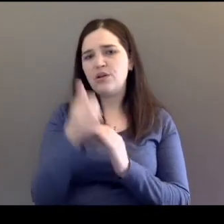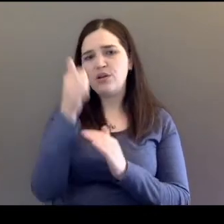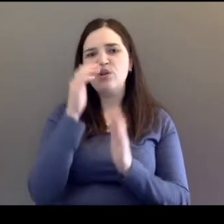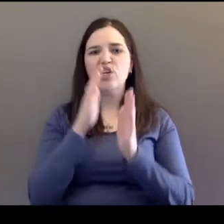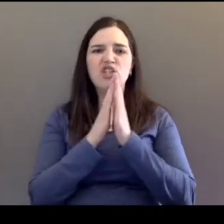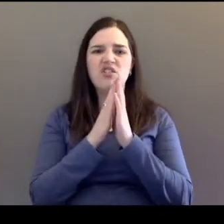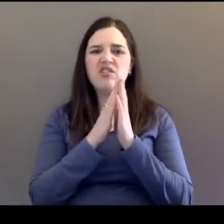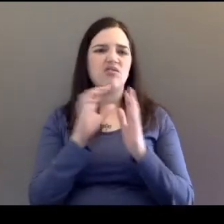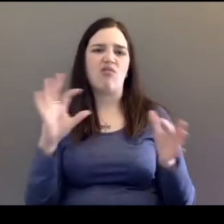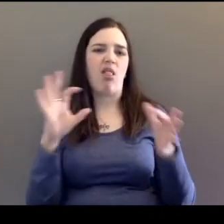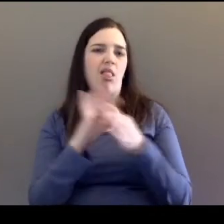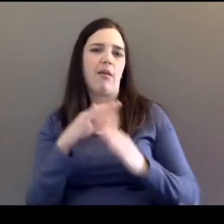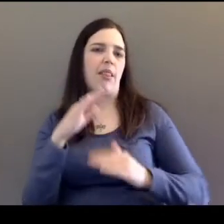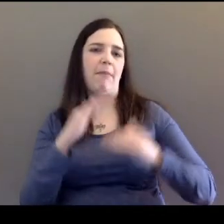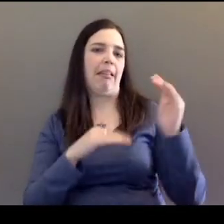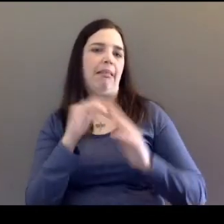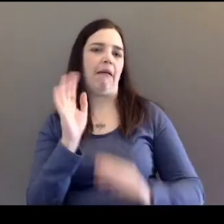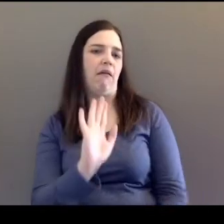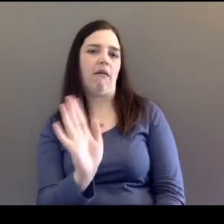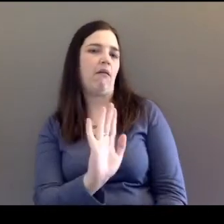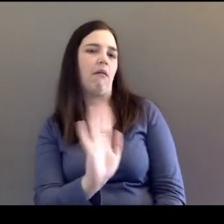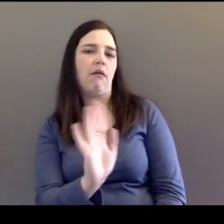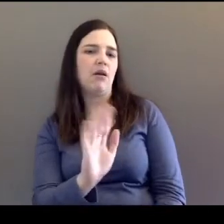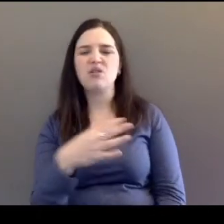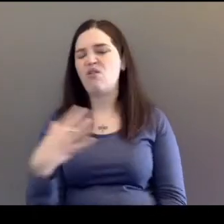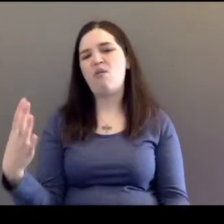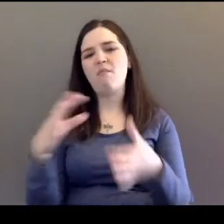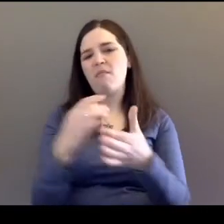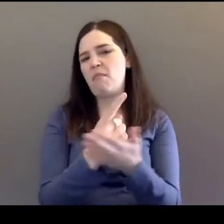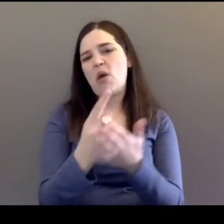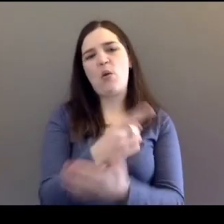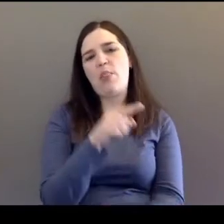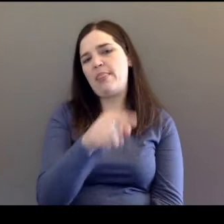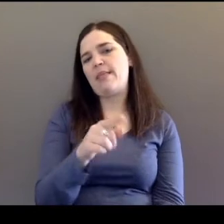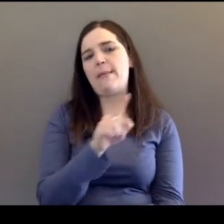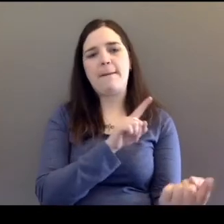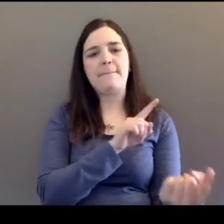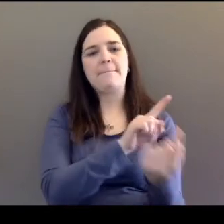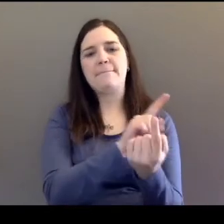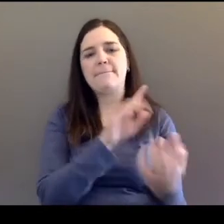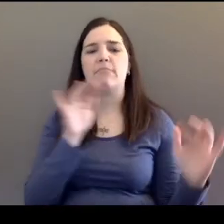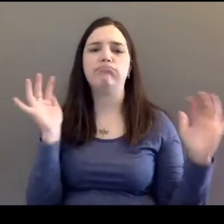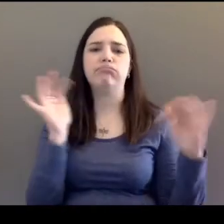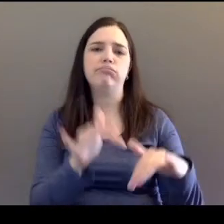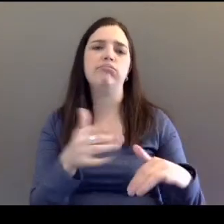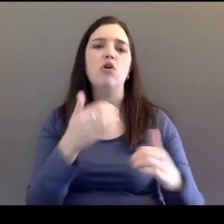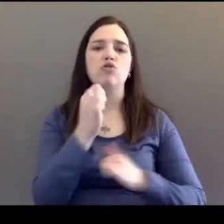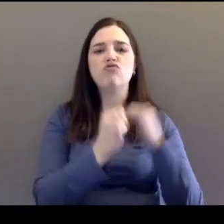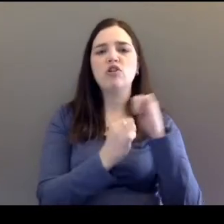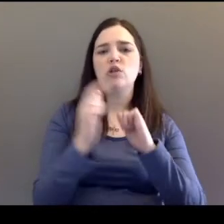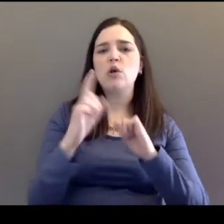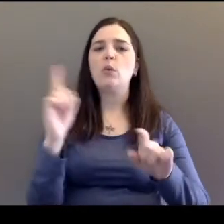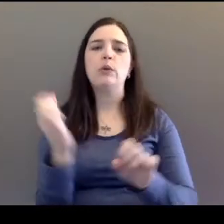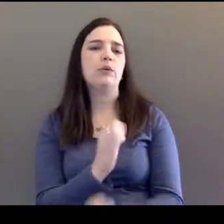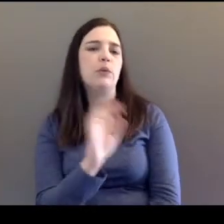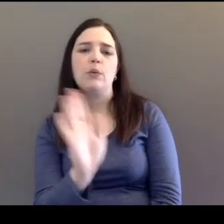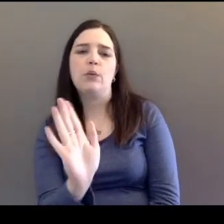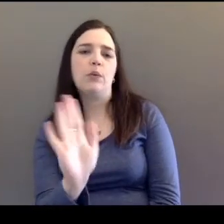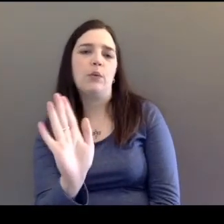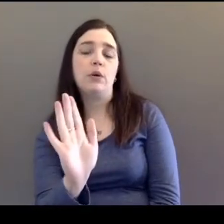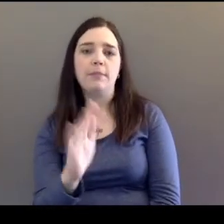isn't about the buildings. Church isn't about the meetings or the structures or what we do. And